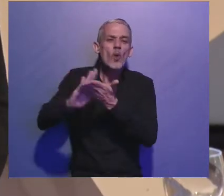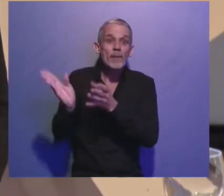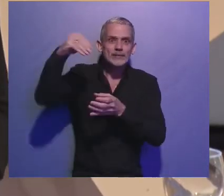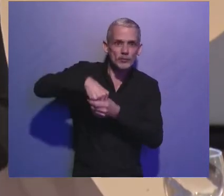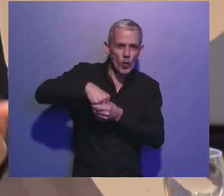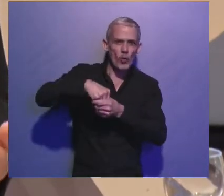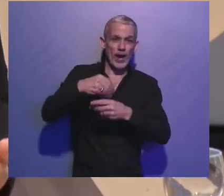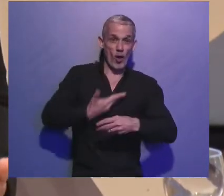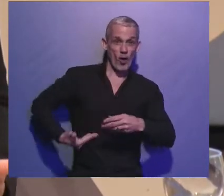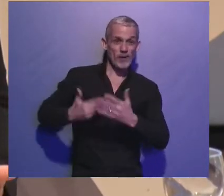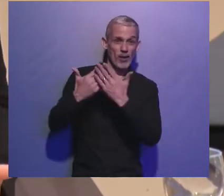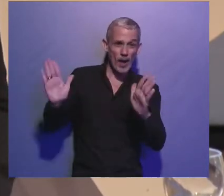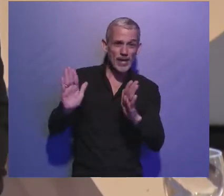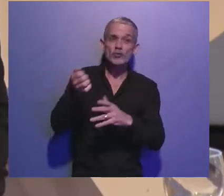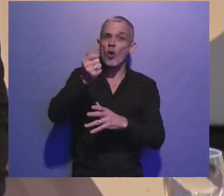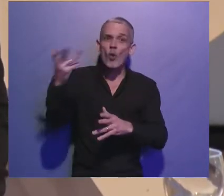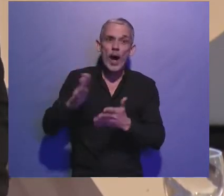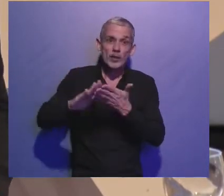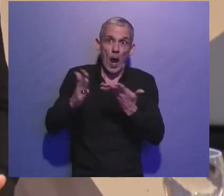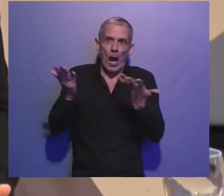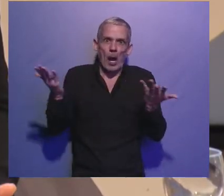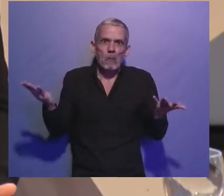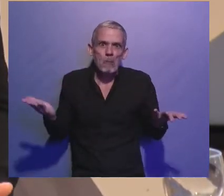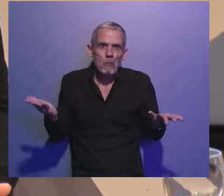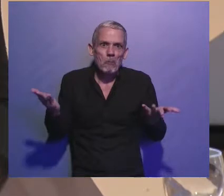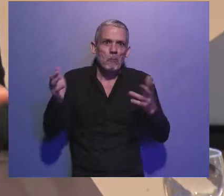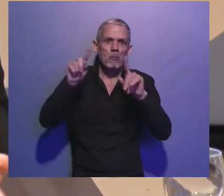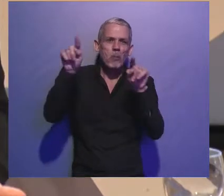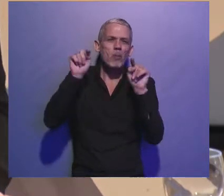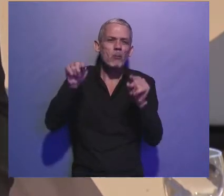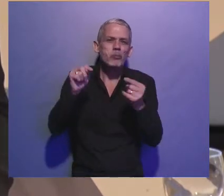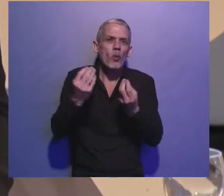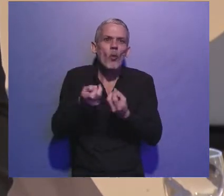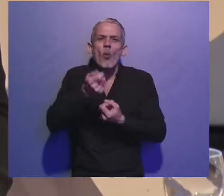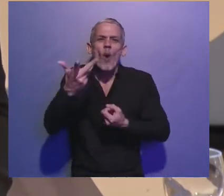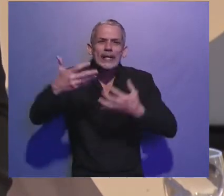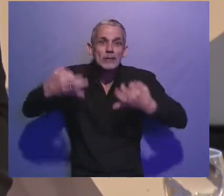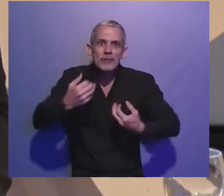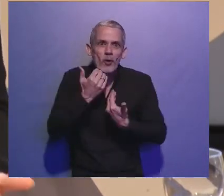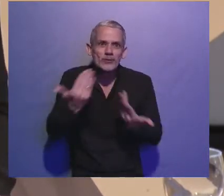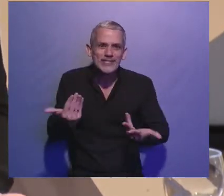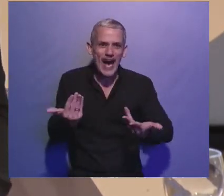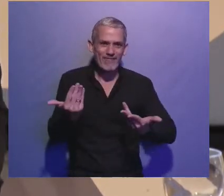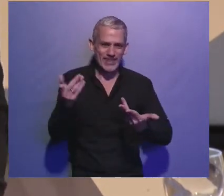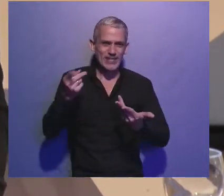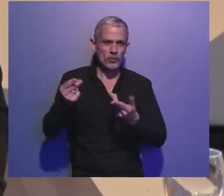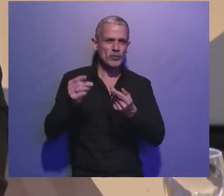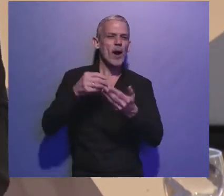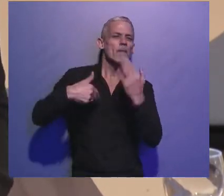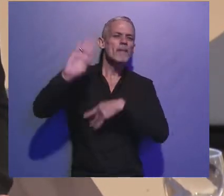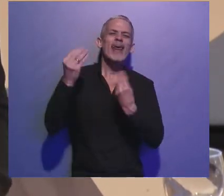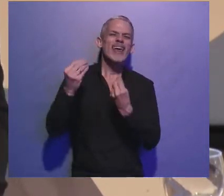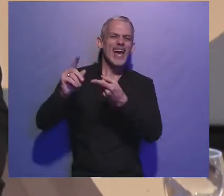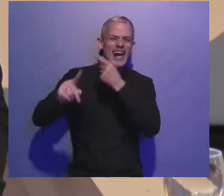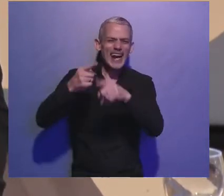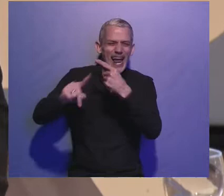policy or by publishing it publicly. Those things are more based on relationships, and so they're harder to evaluate. And that's something that I